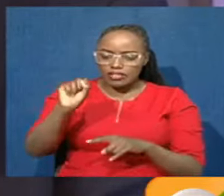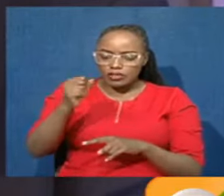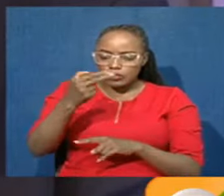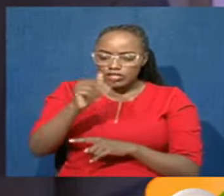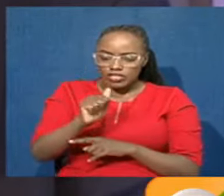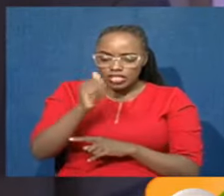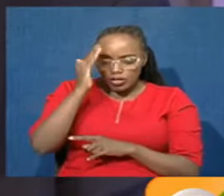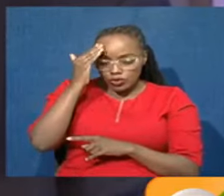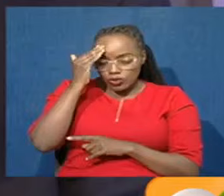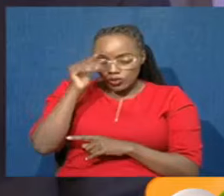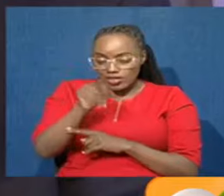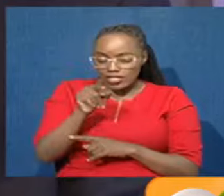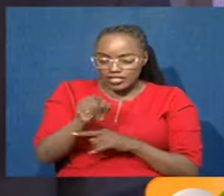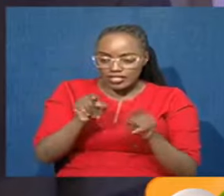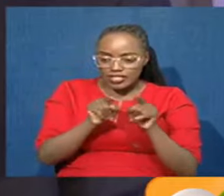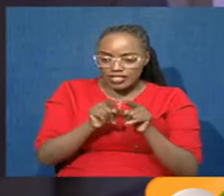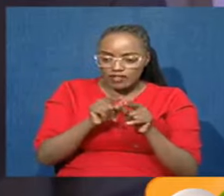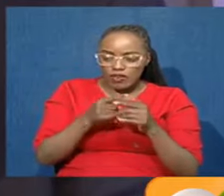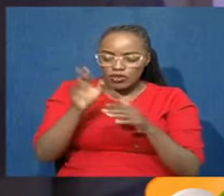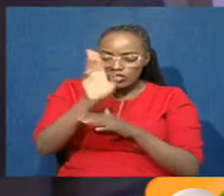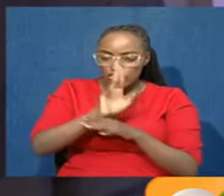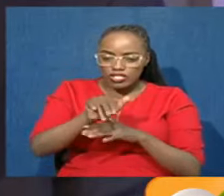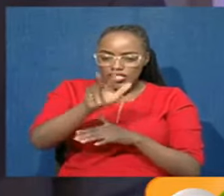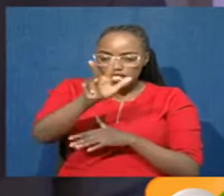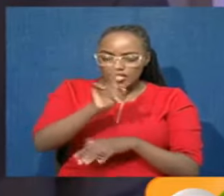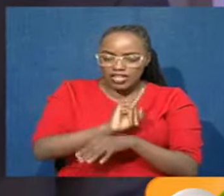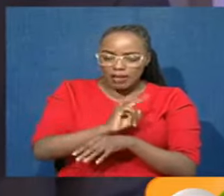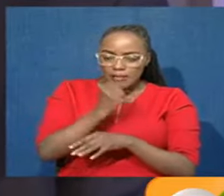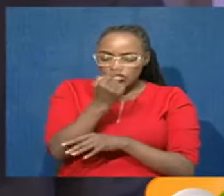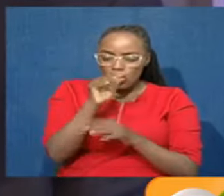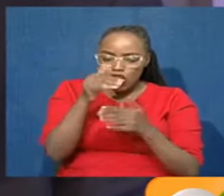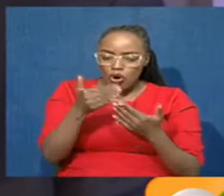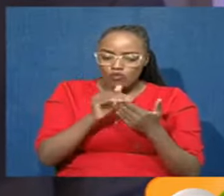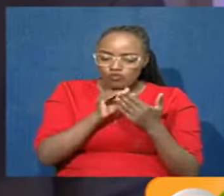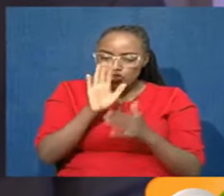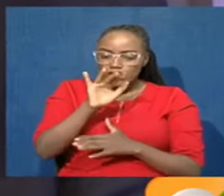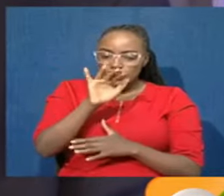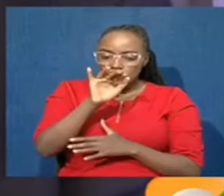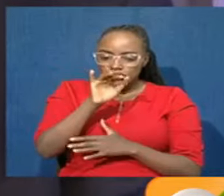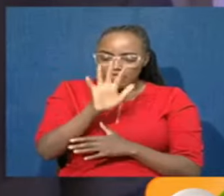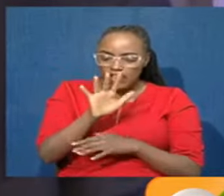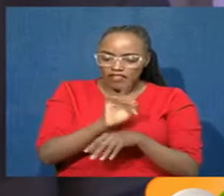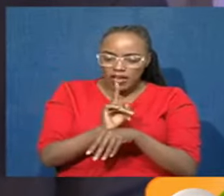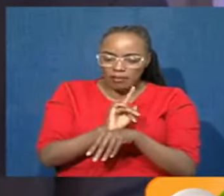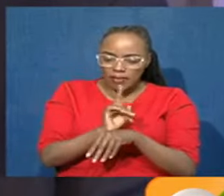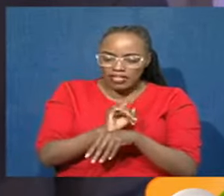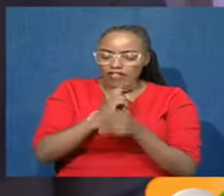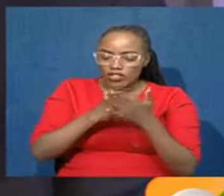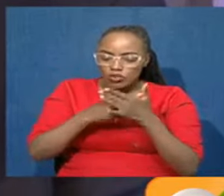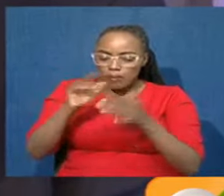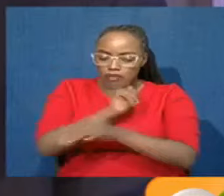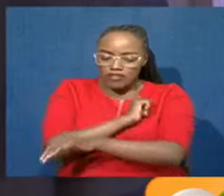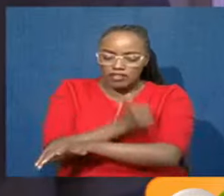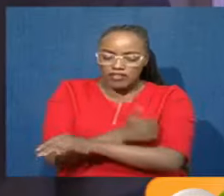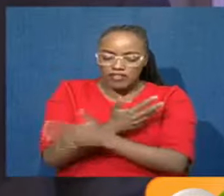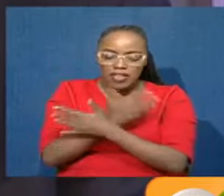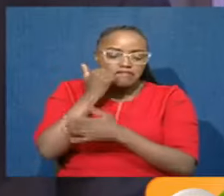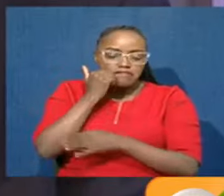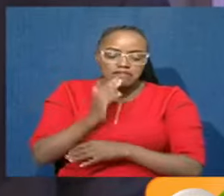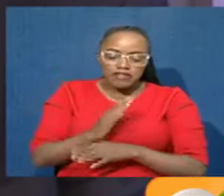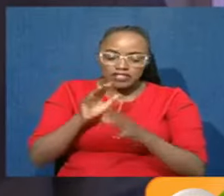know, it actually took 3 minutes, or at most 4 minutes, to pre-authorize any patient, you know,